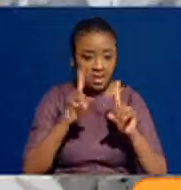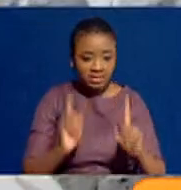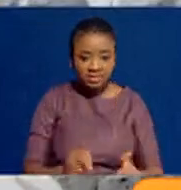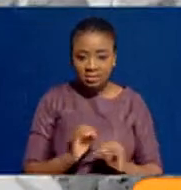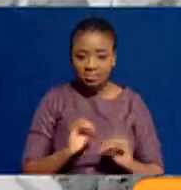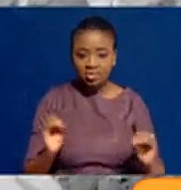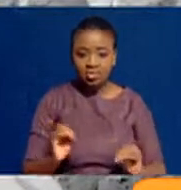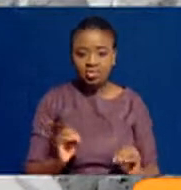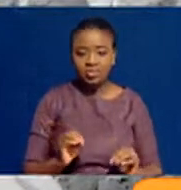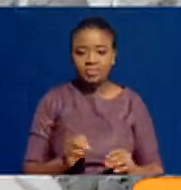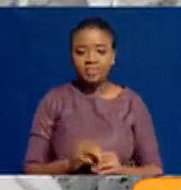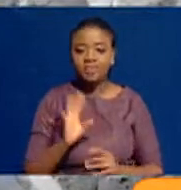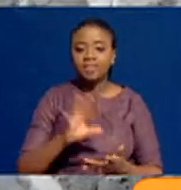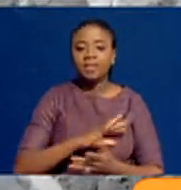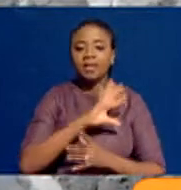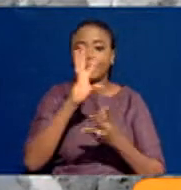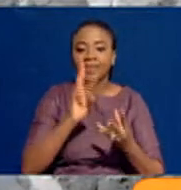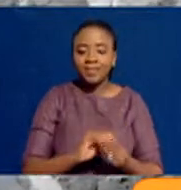hunger. A total of